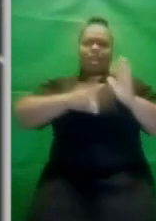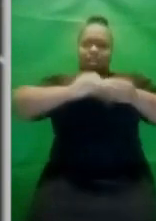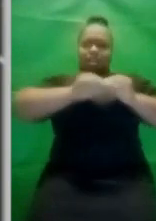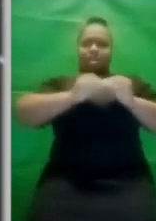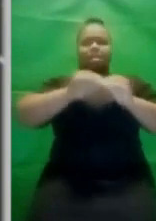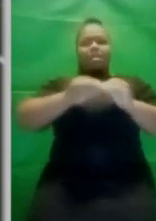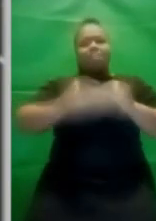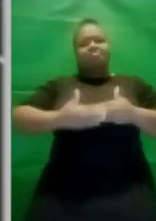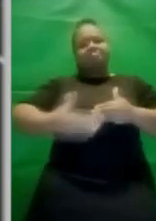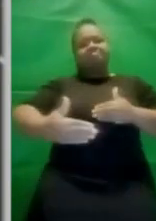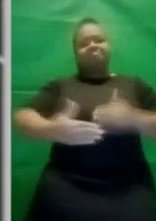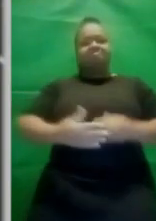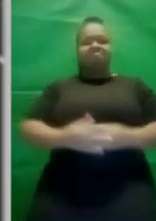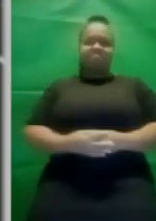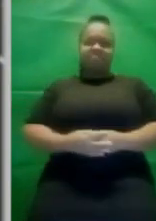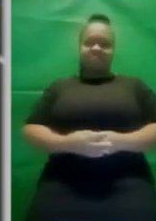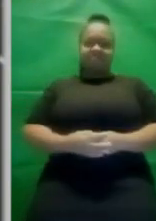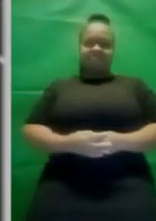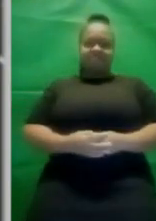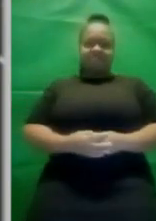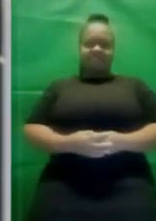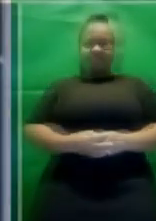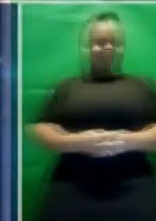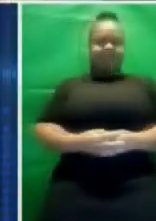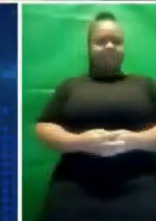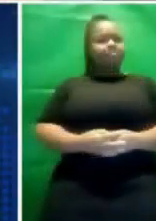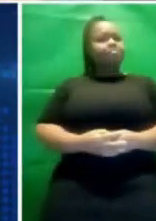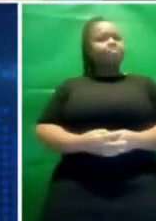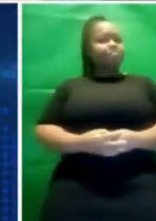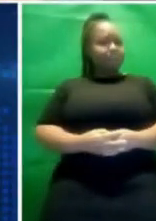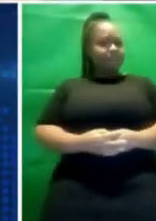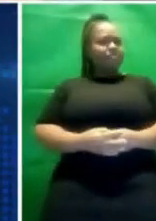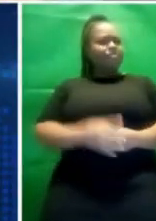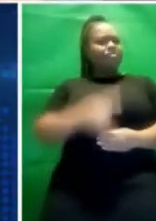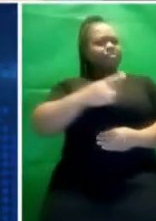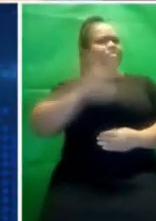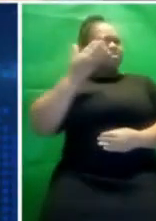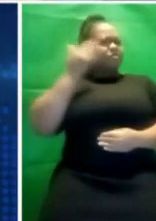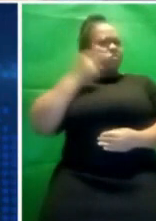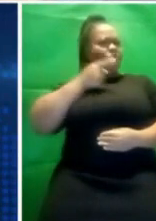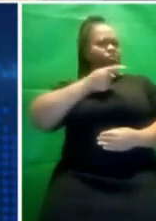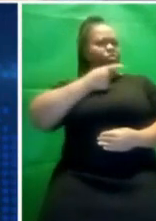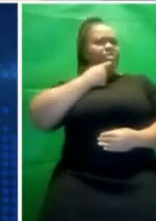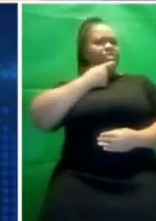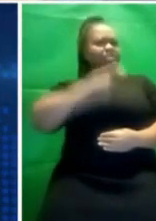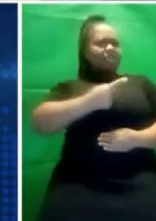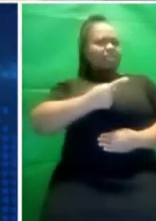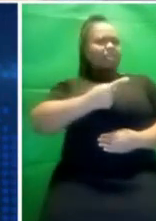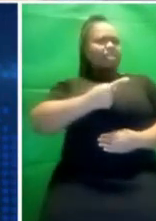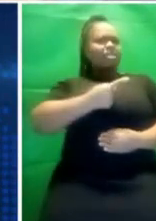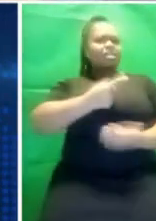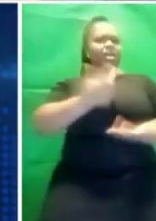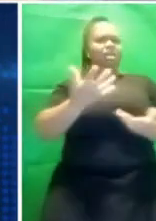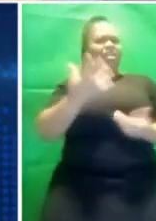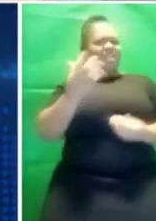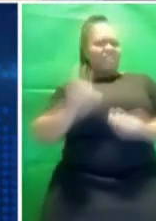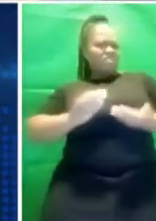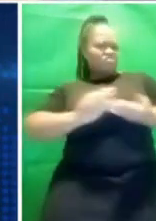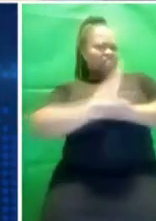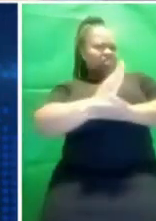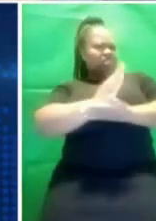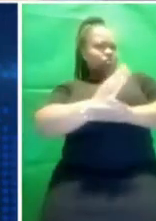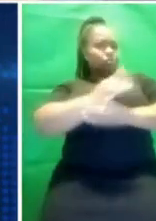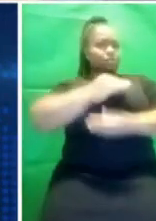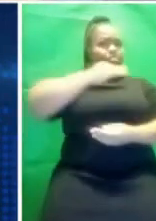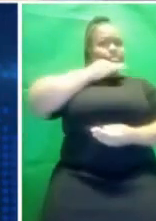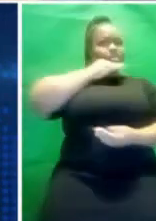period. You mentioned that it comes with rights. Does that mean in the future, once this bill is